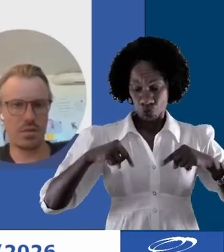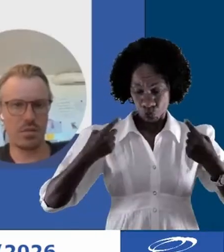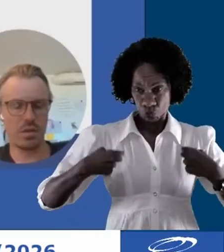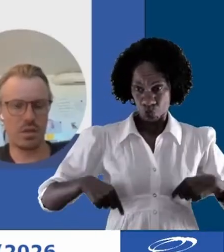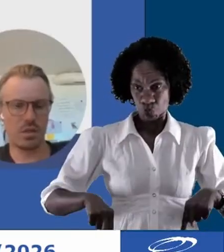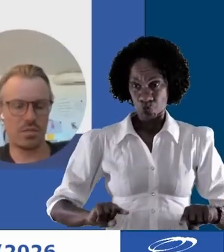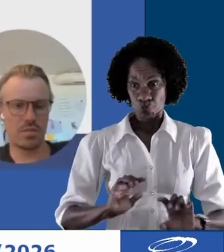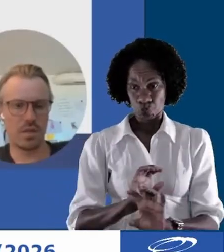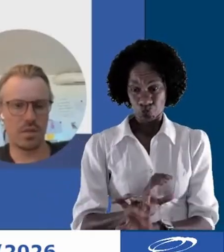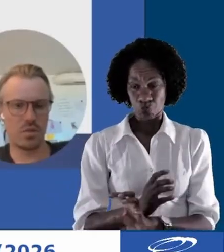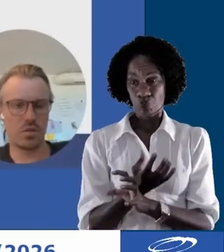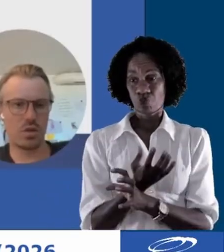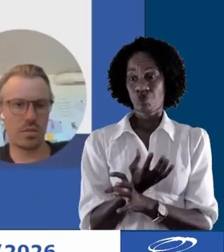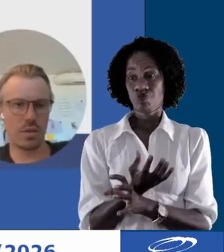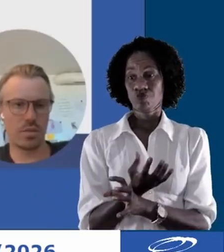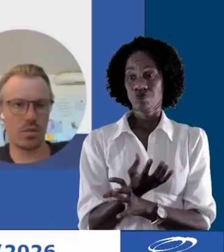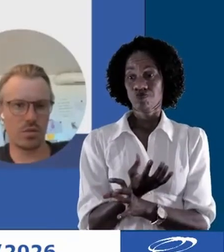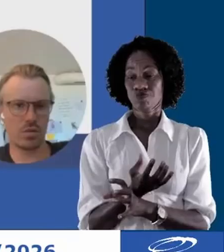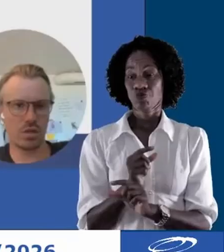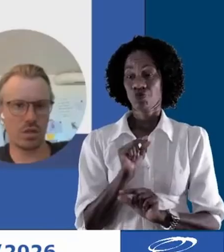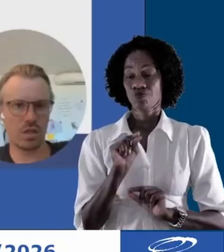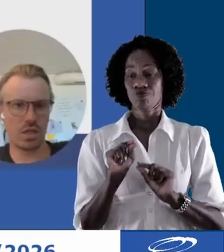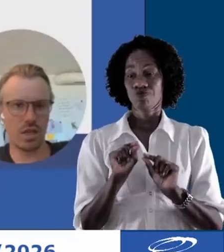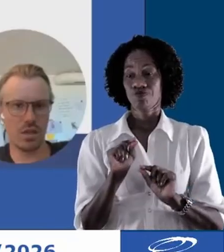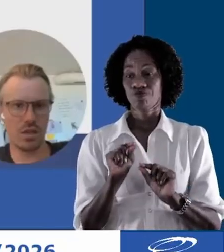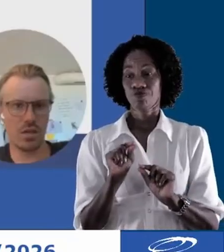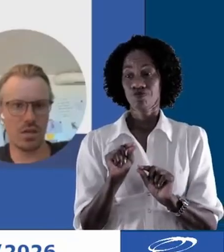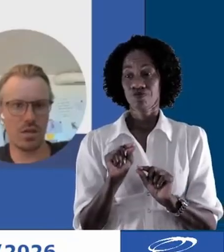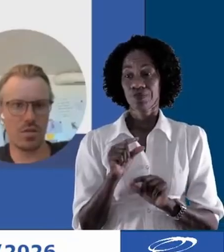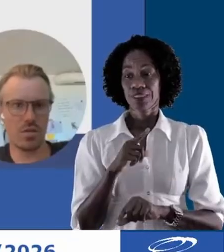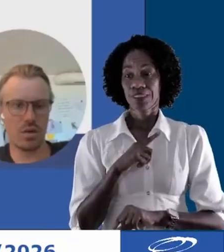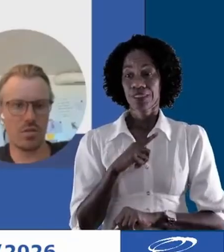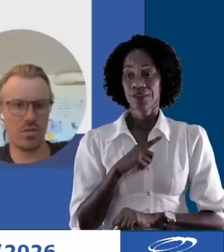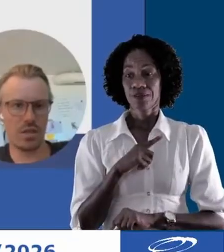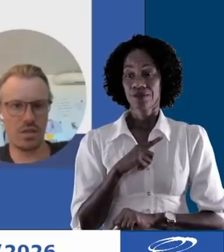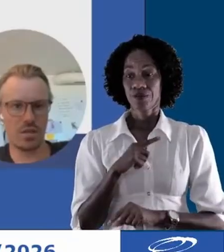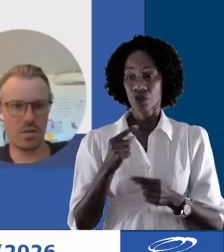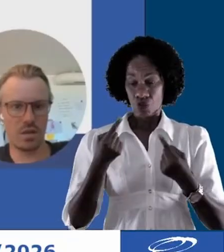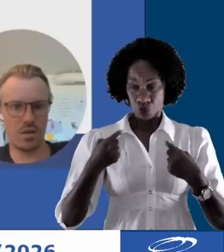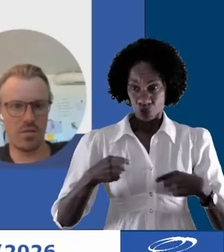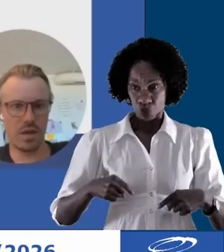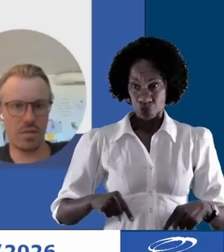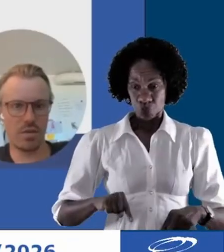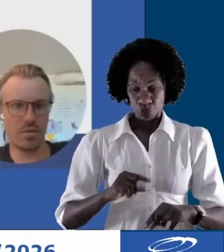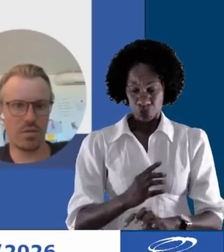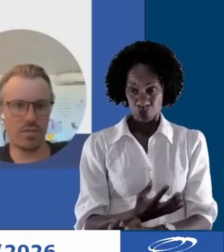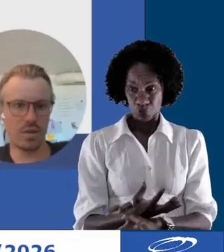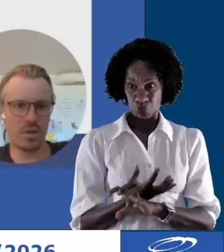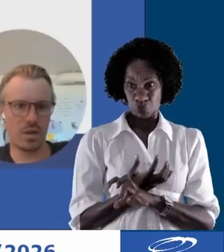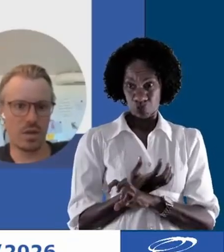bone condition. Do we talk about bone concentration in healthy or infected, inflamed